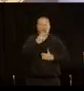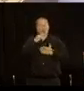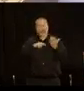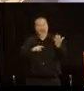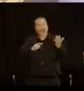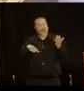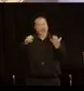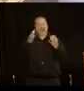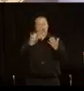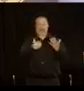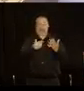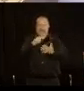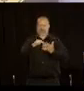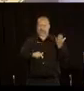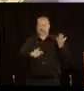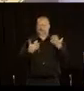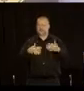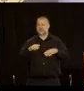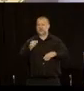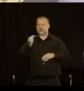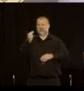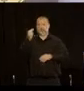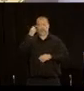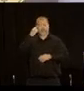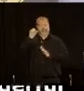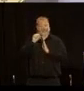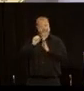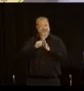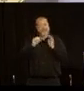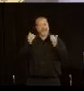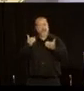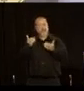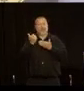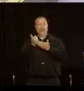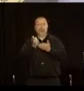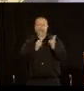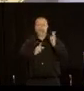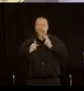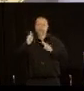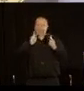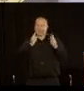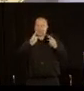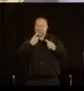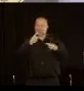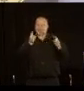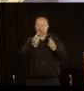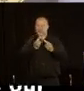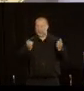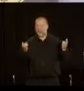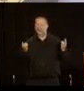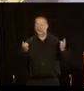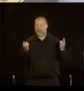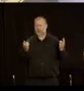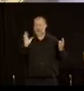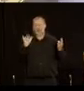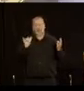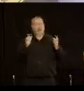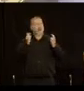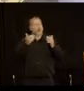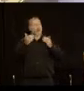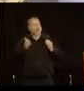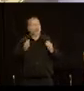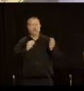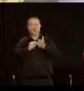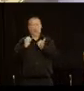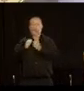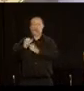so many others, our state government is focused on looking at ways to provide resources in a grandiose way for